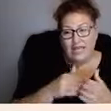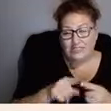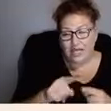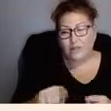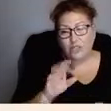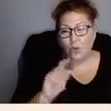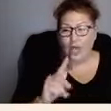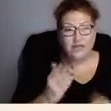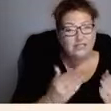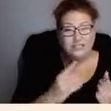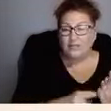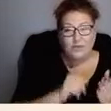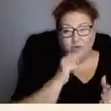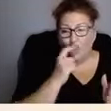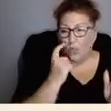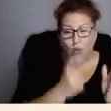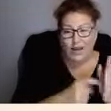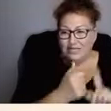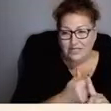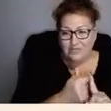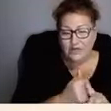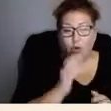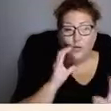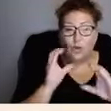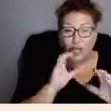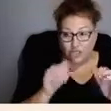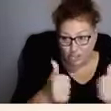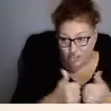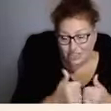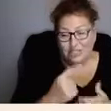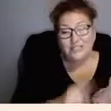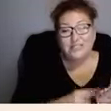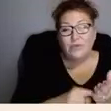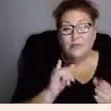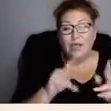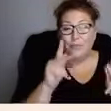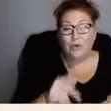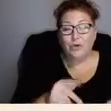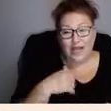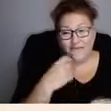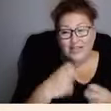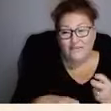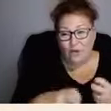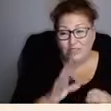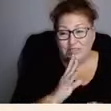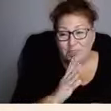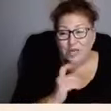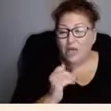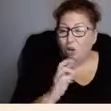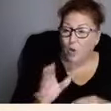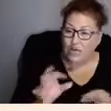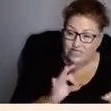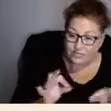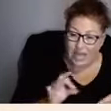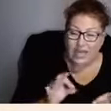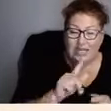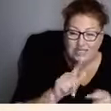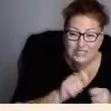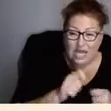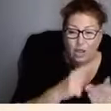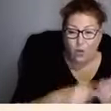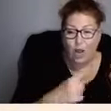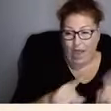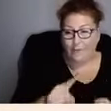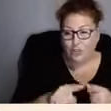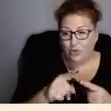recognize it. Communication challenges. Sometimes the individuals have difficulty speaking or explaining exactly what's occurring to them, even